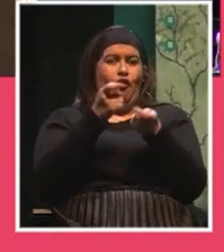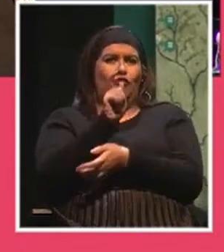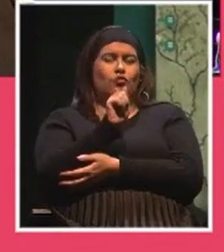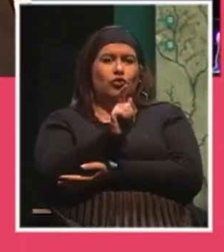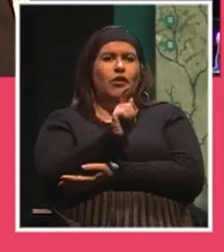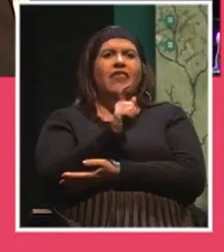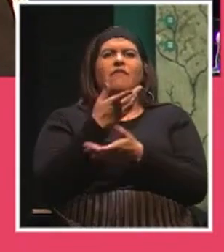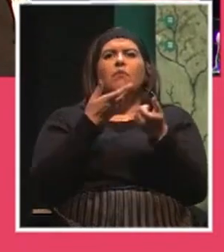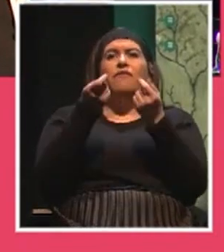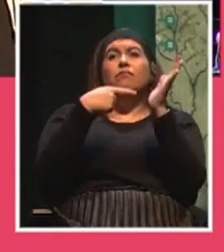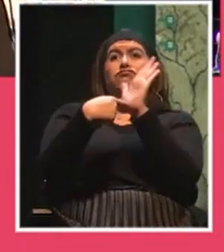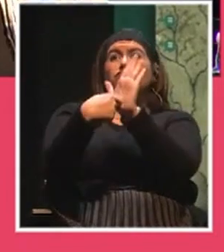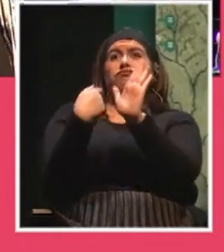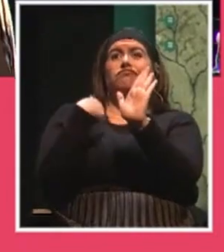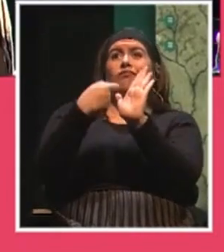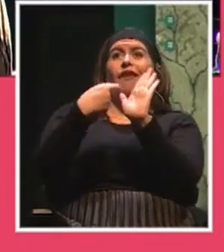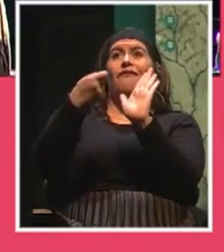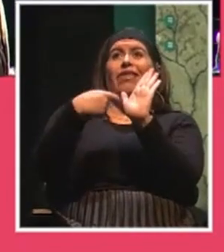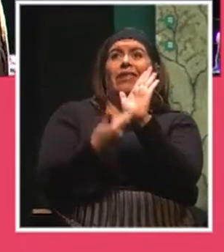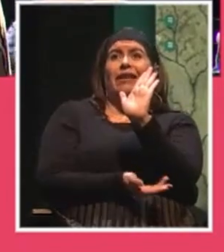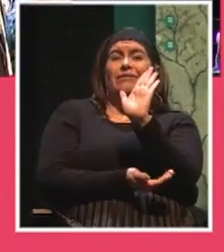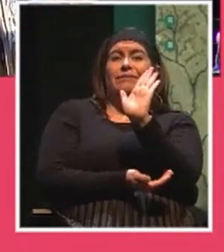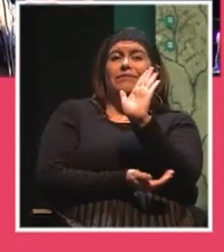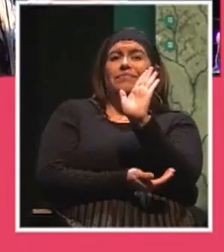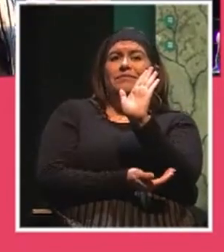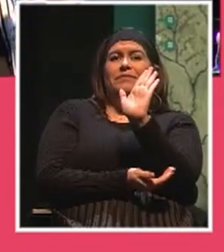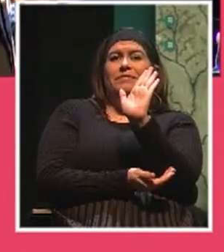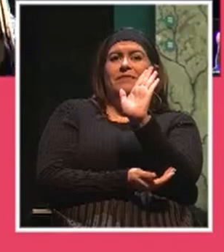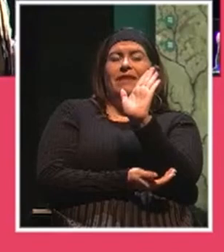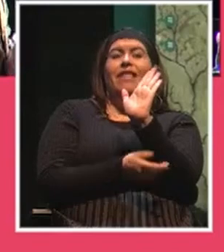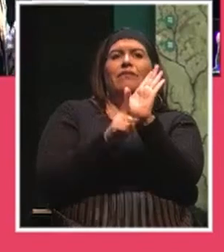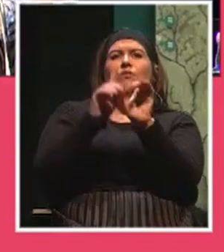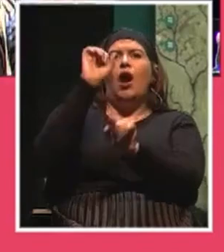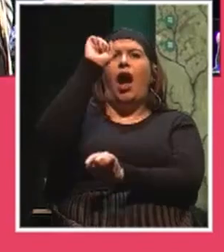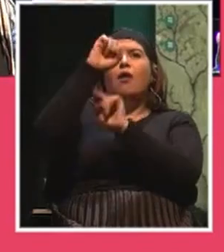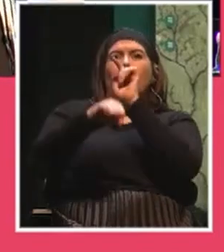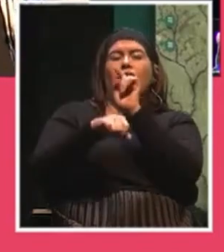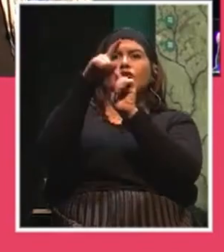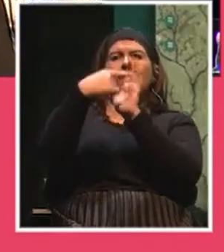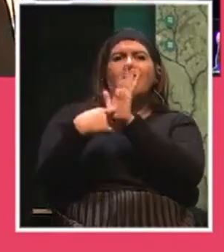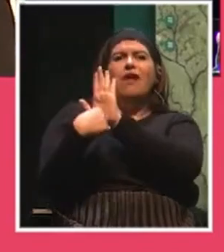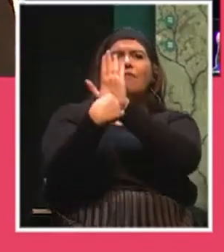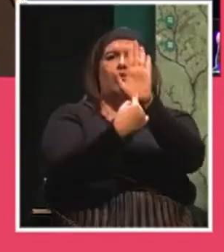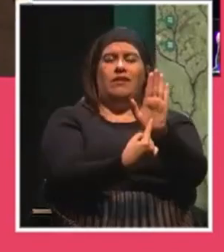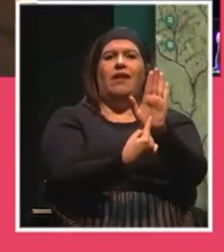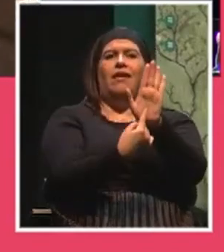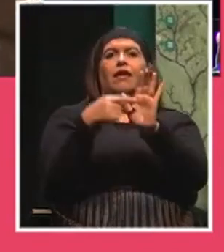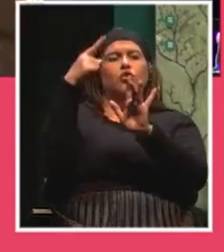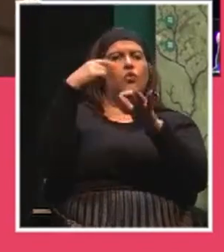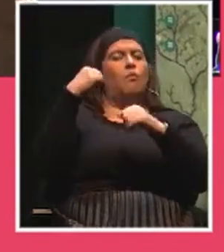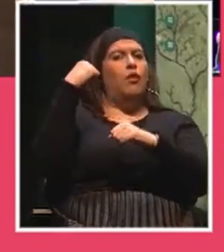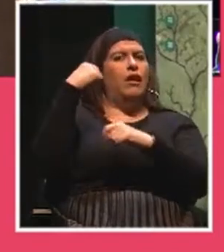these concepts, right? And you have to get approval from the showrunners, who are very powerful and influential. You cannot